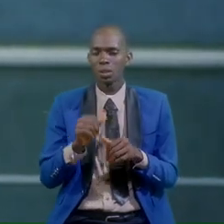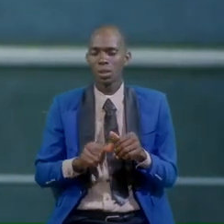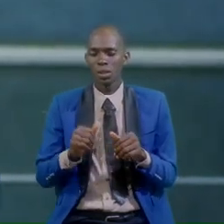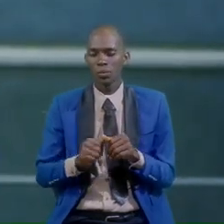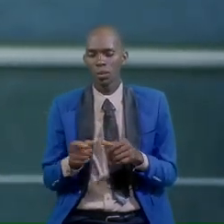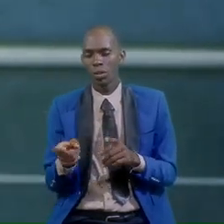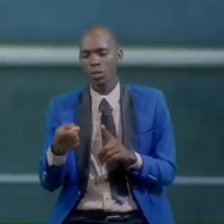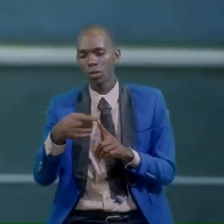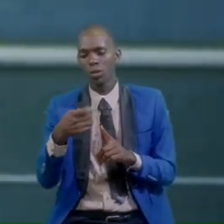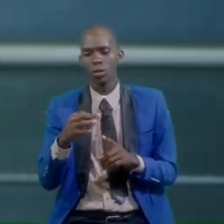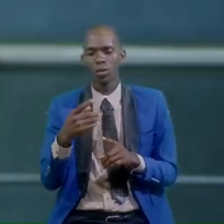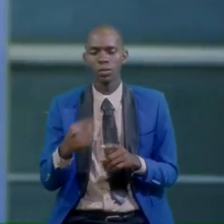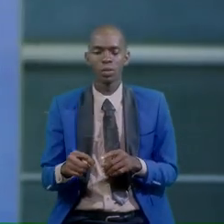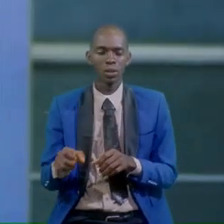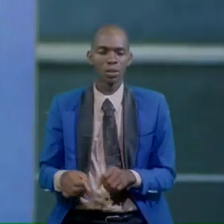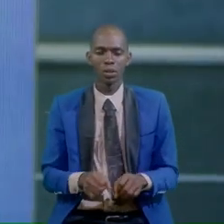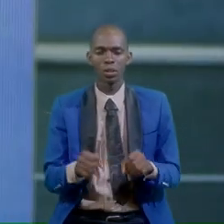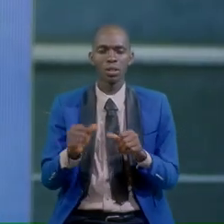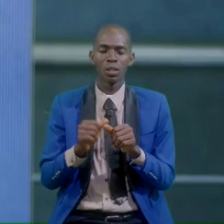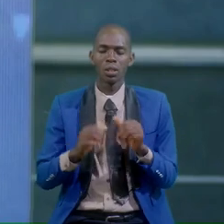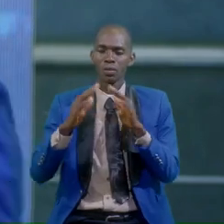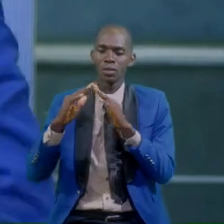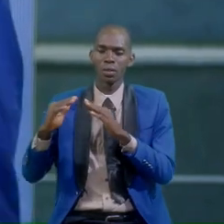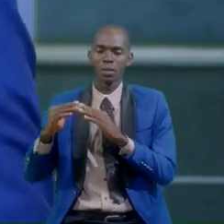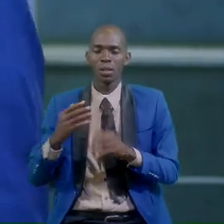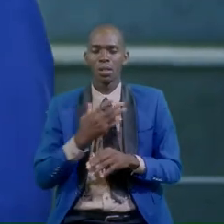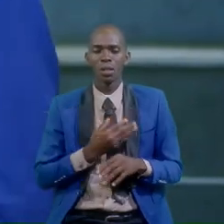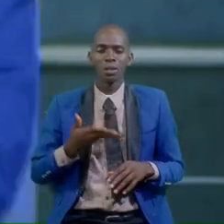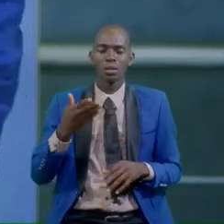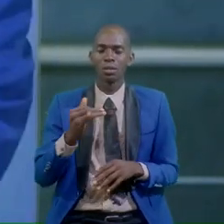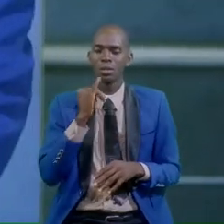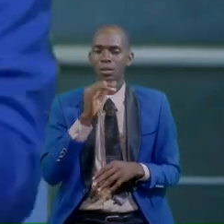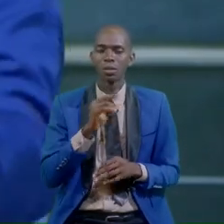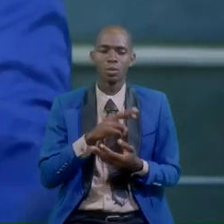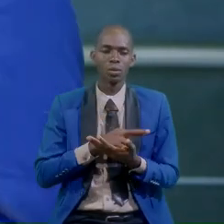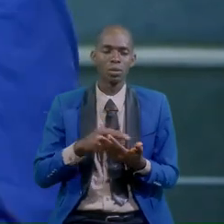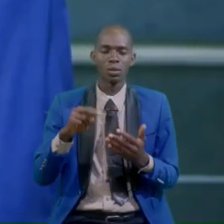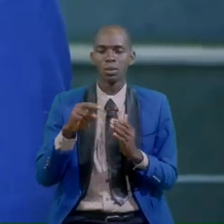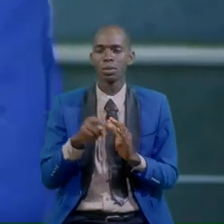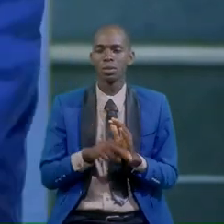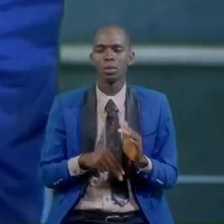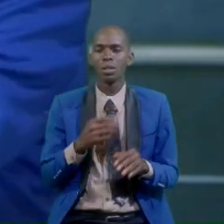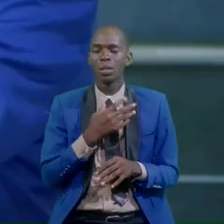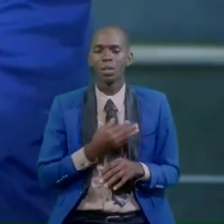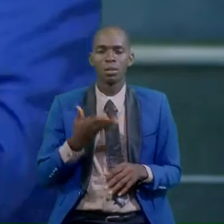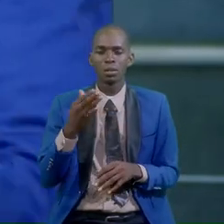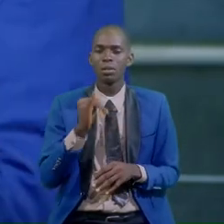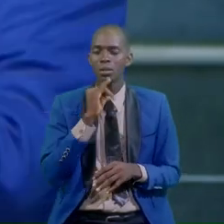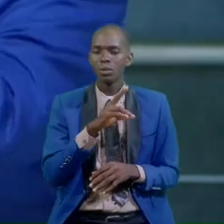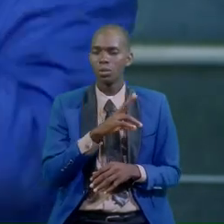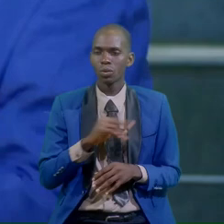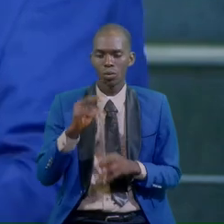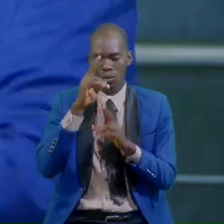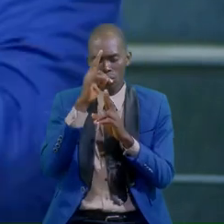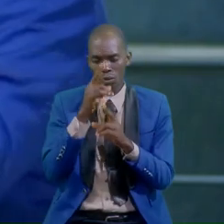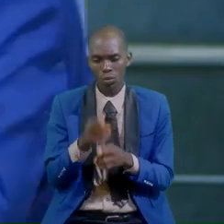every city, and there is no righteousness, and there is no integrity, and there's nobody